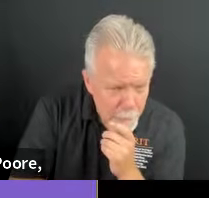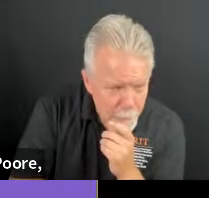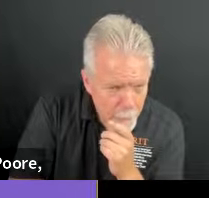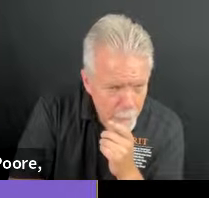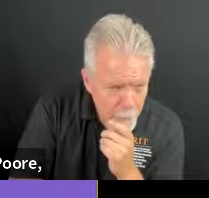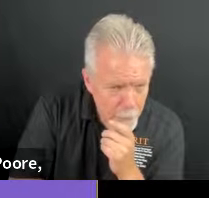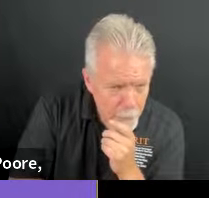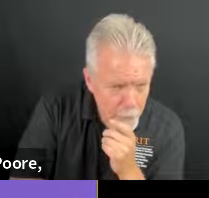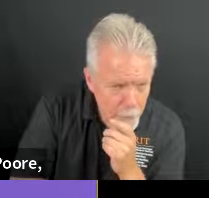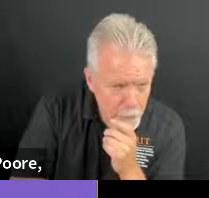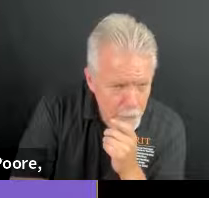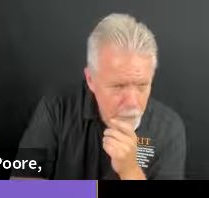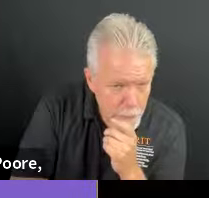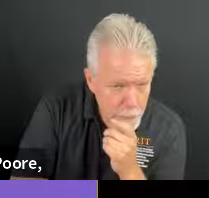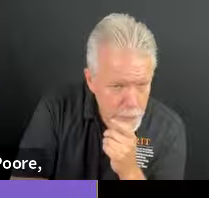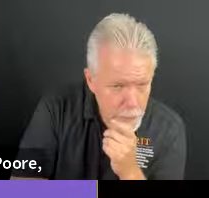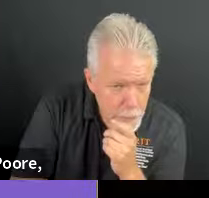that.